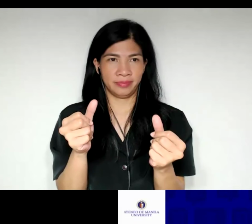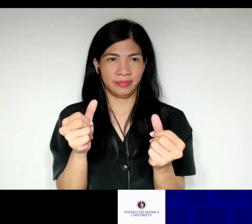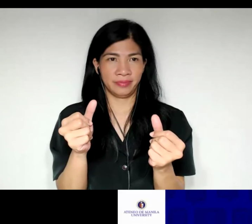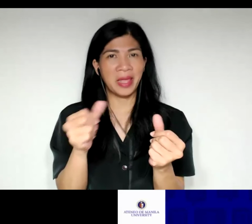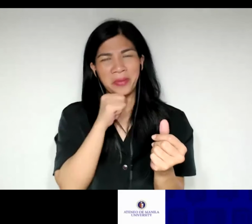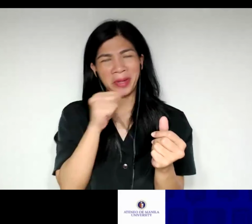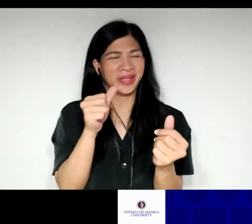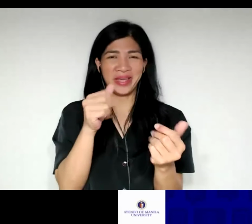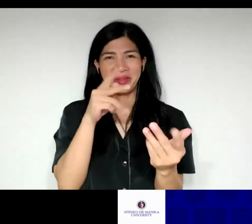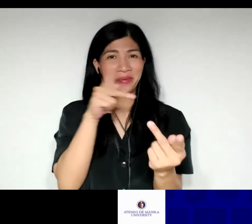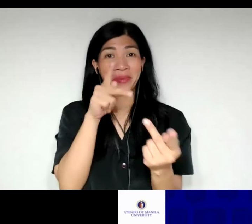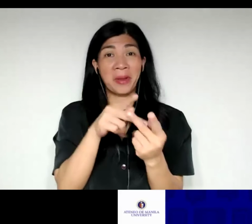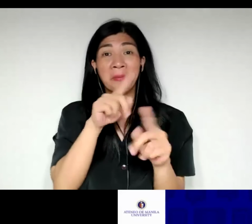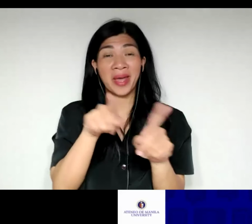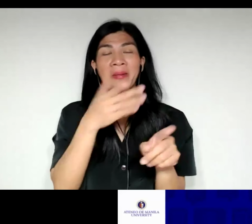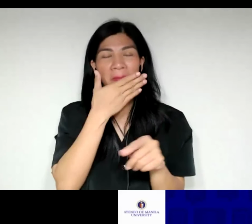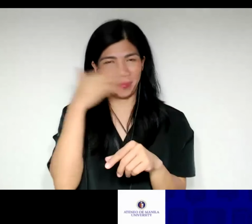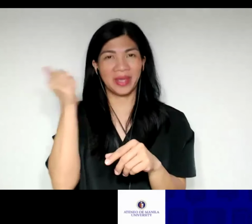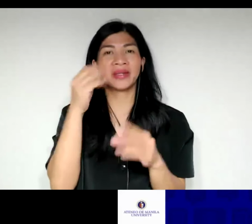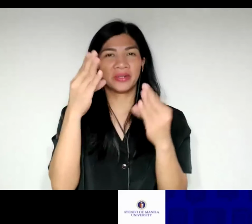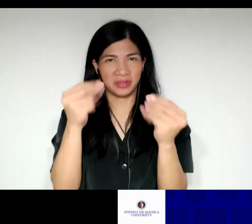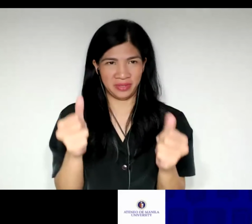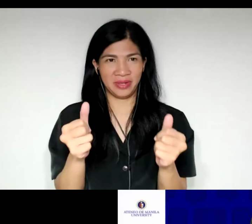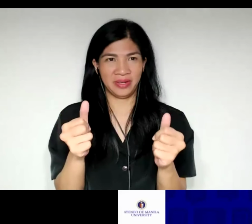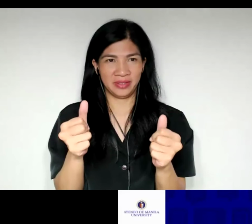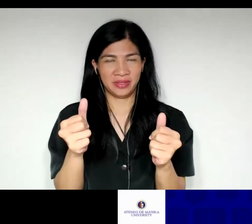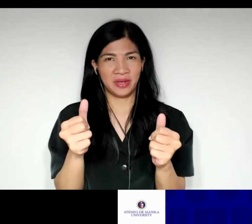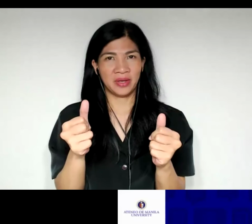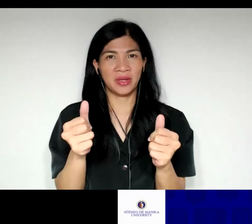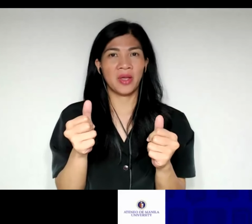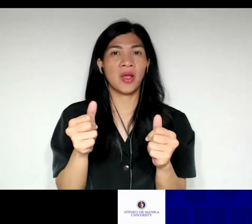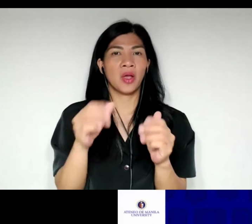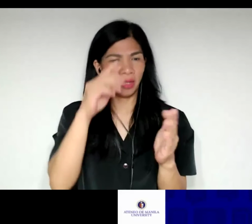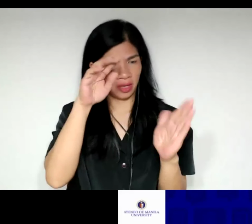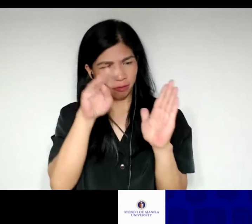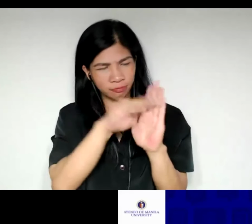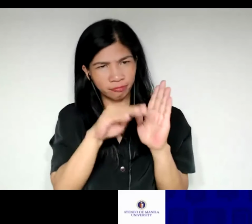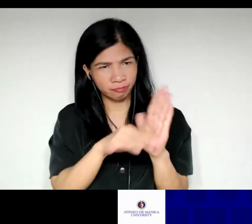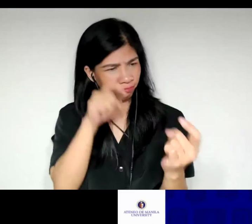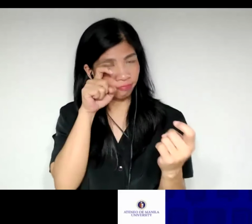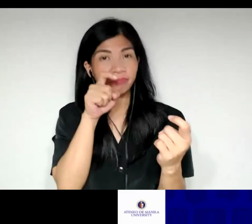Not perfect, but a better solution, because it's more contextualized to the